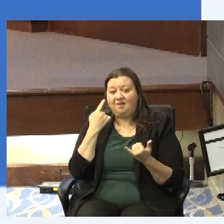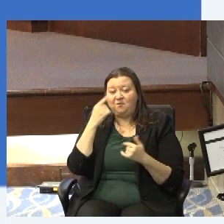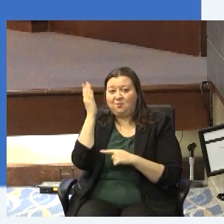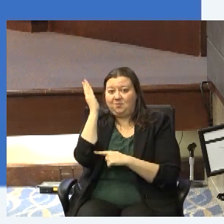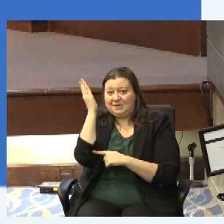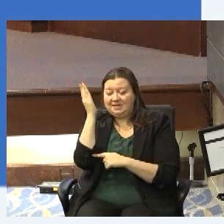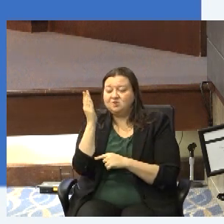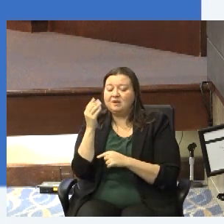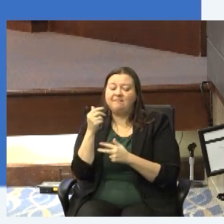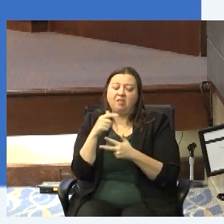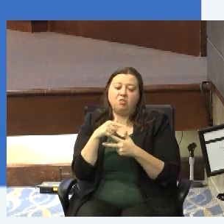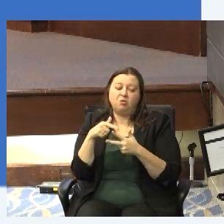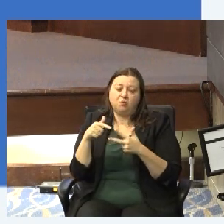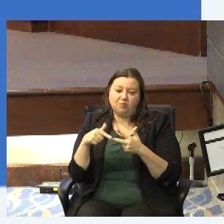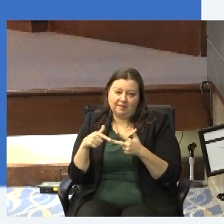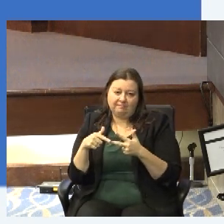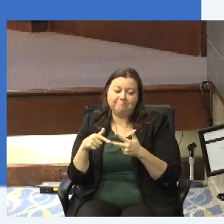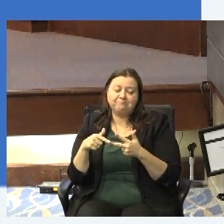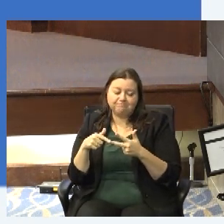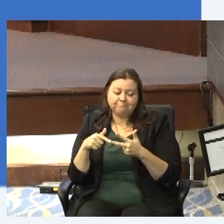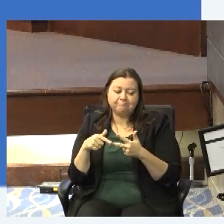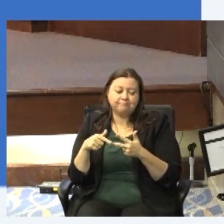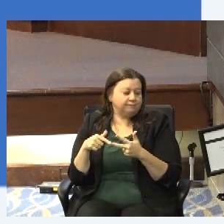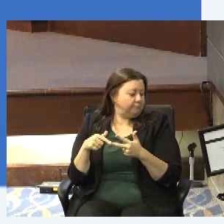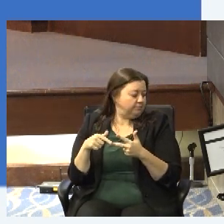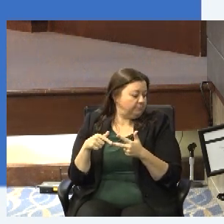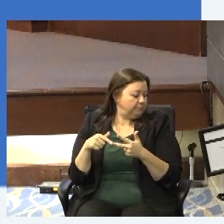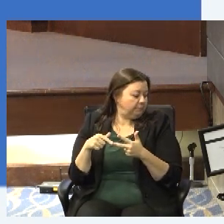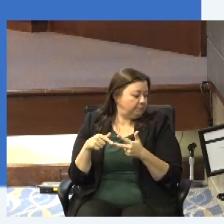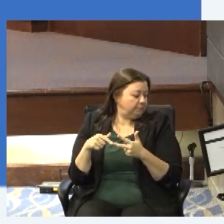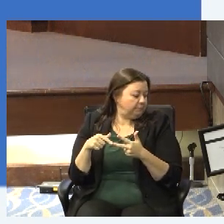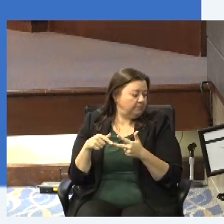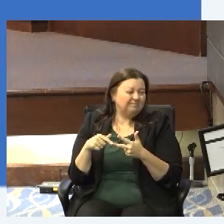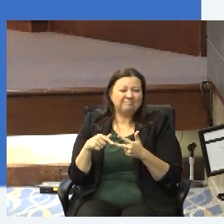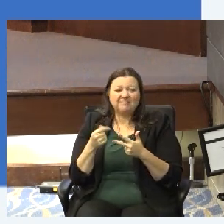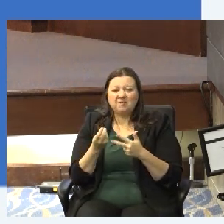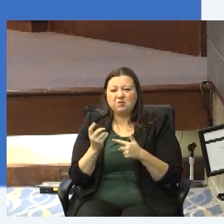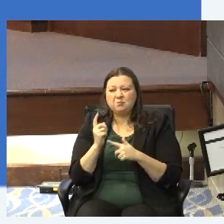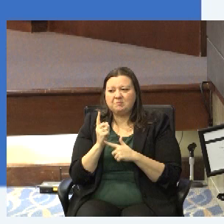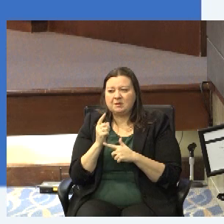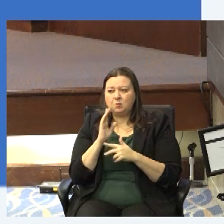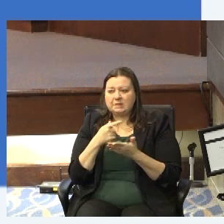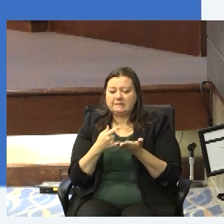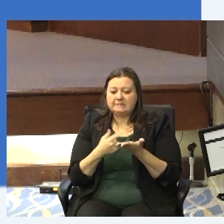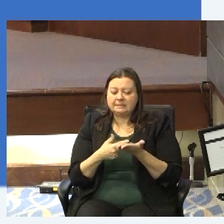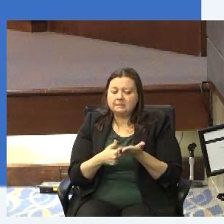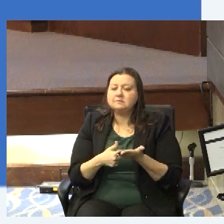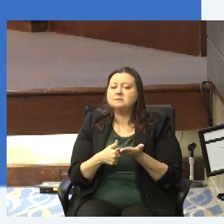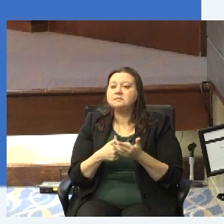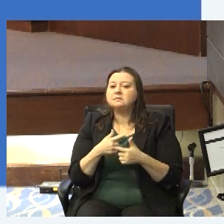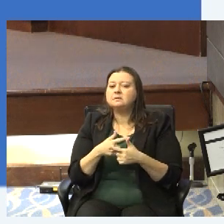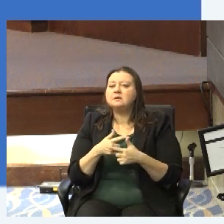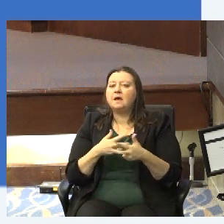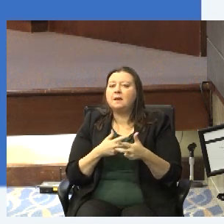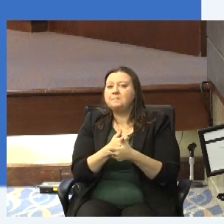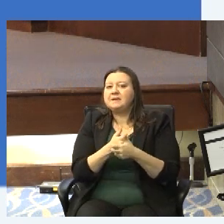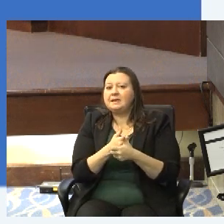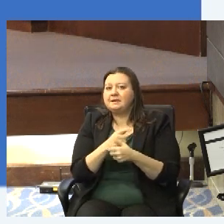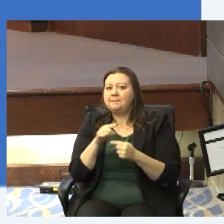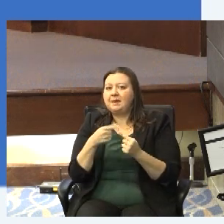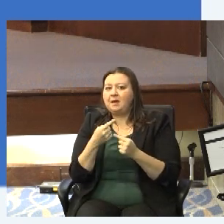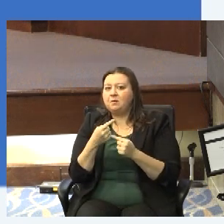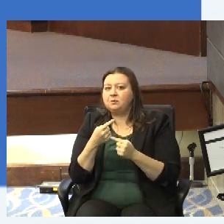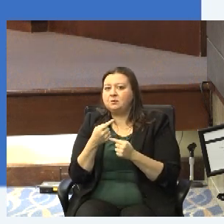There's three things that we're going to cover over the next few minutes. That is an update on the Glorian